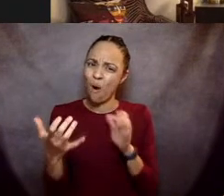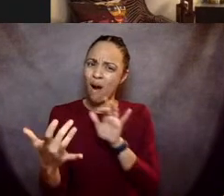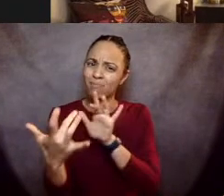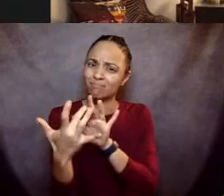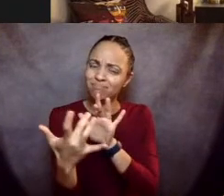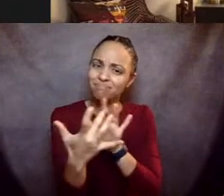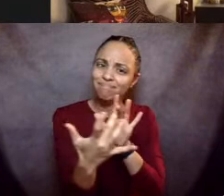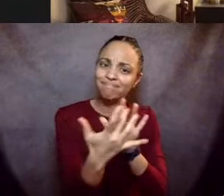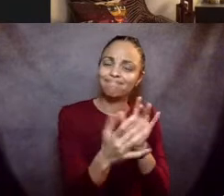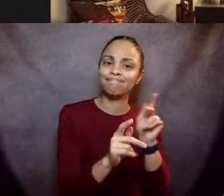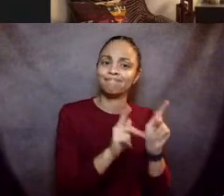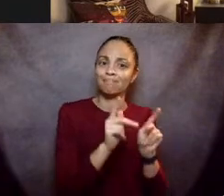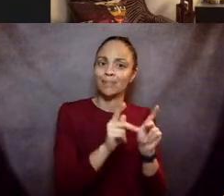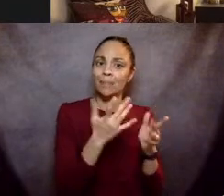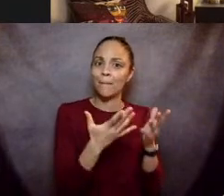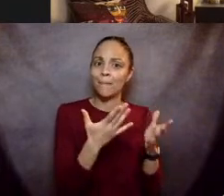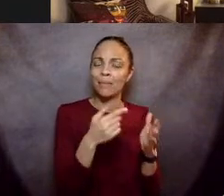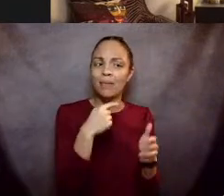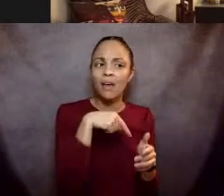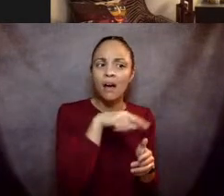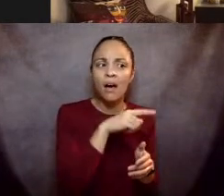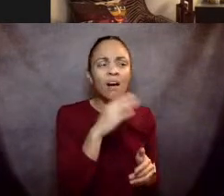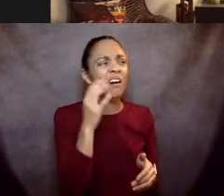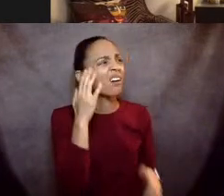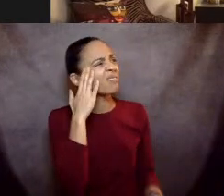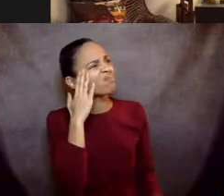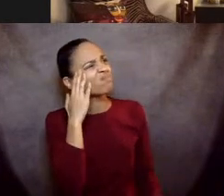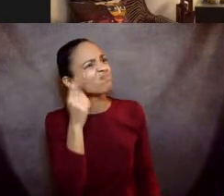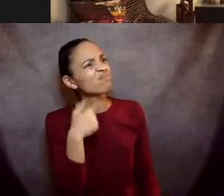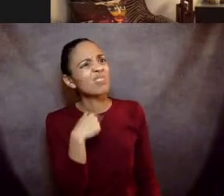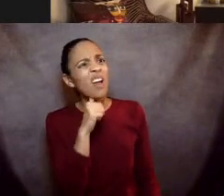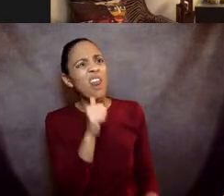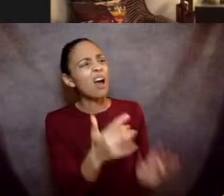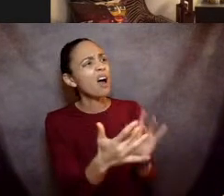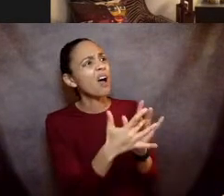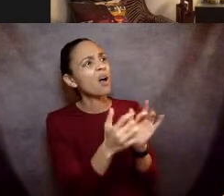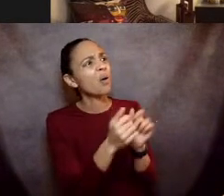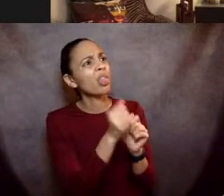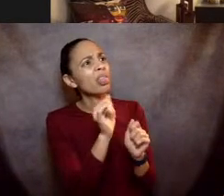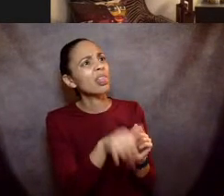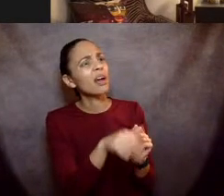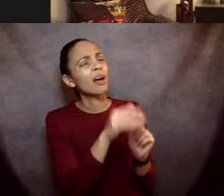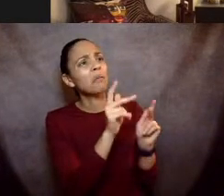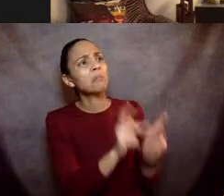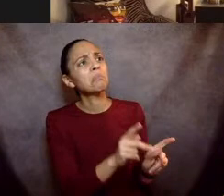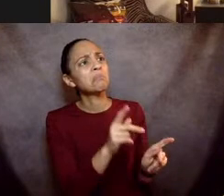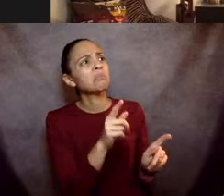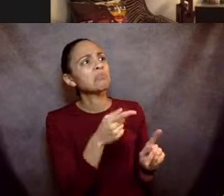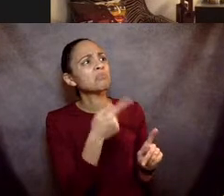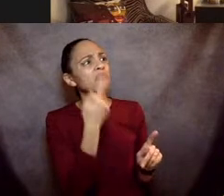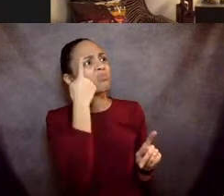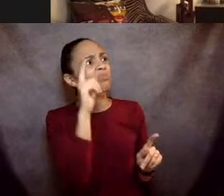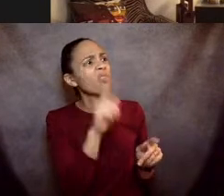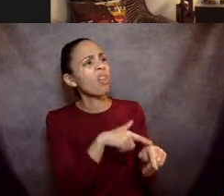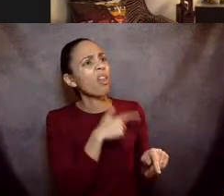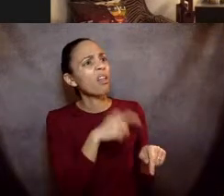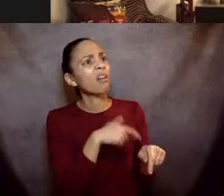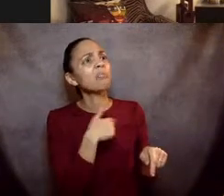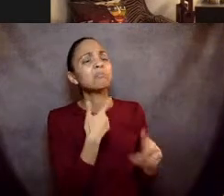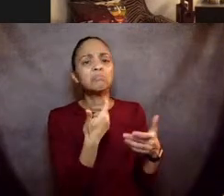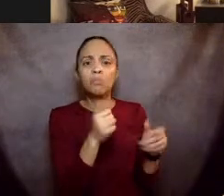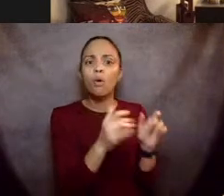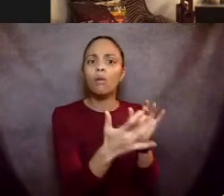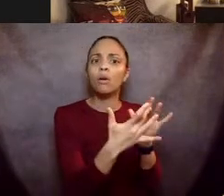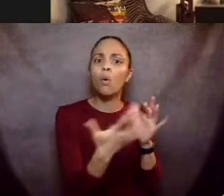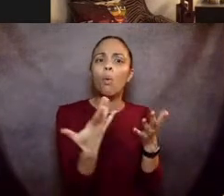about, and to scratch around and see, oh, you know, where's Charmaine?